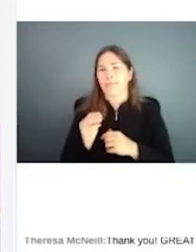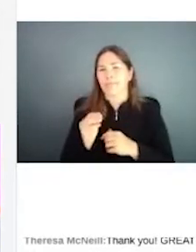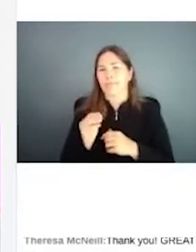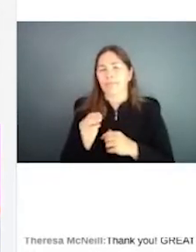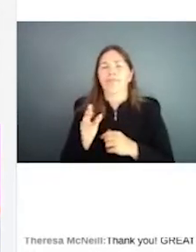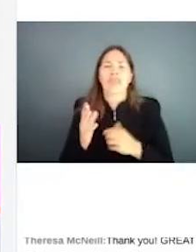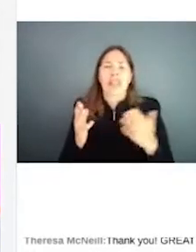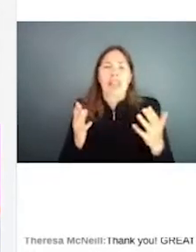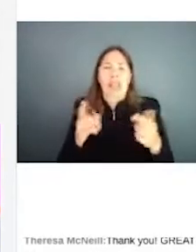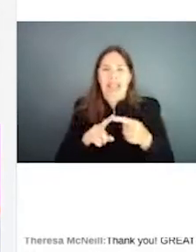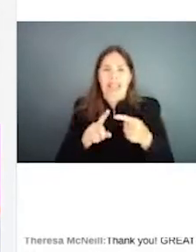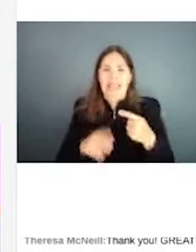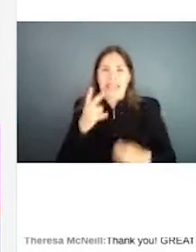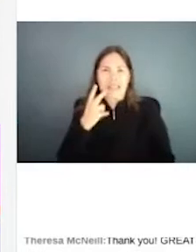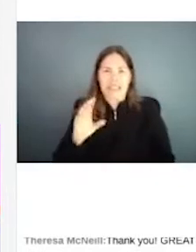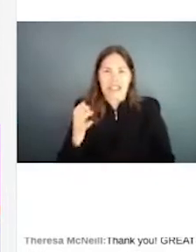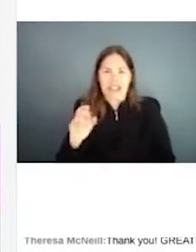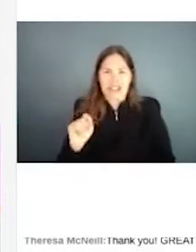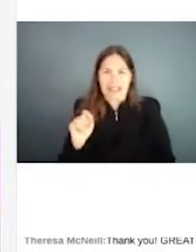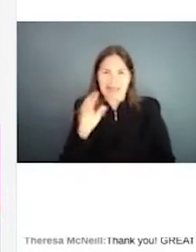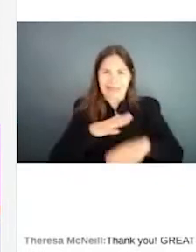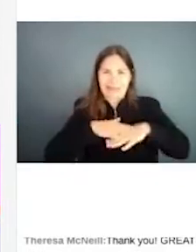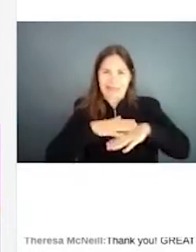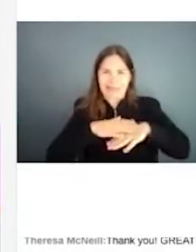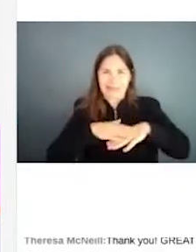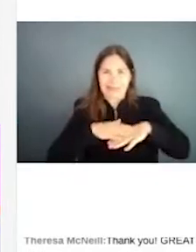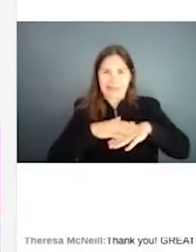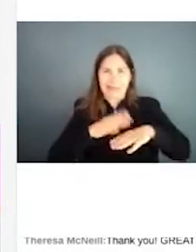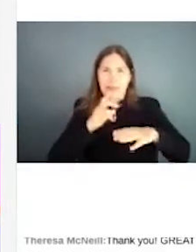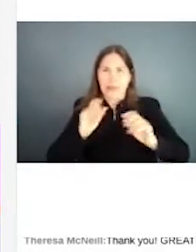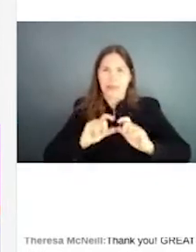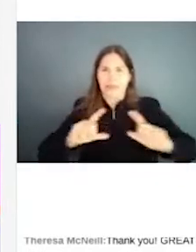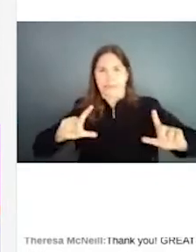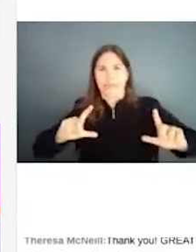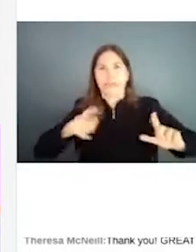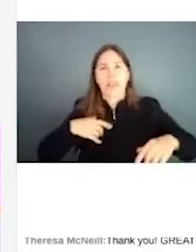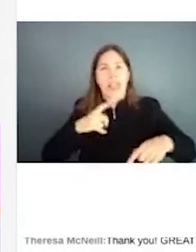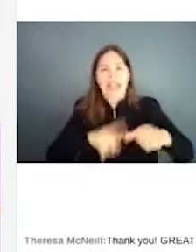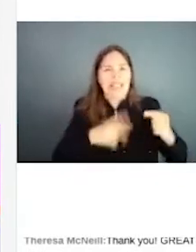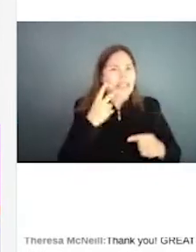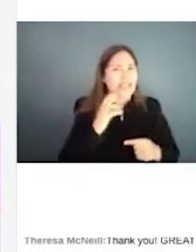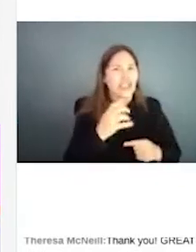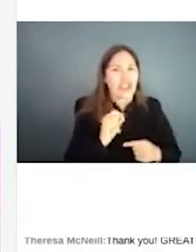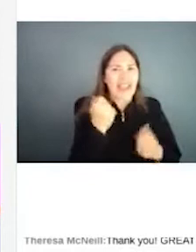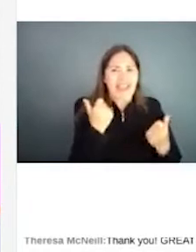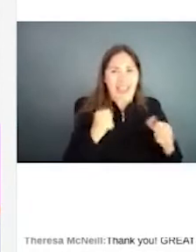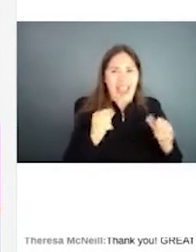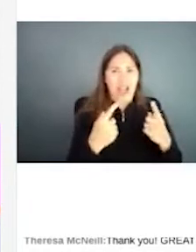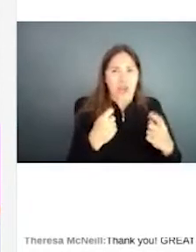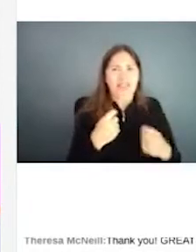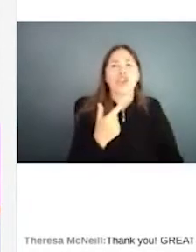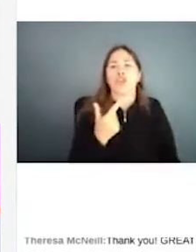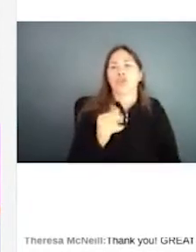therefore I won't be able to see the chat. So if there are questions, jump in, and George is going to try to monitor as